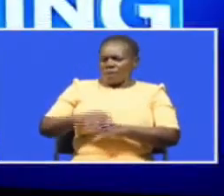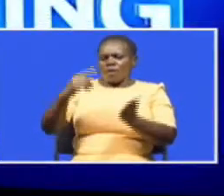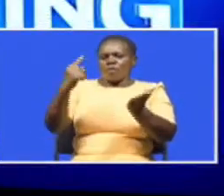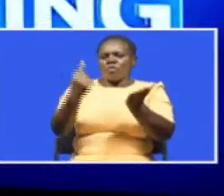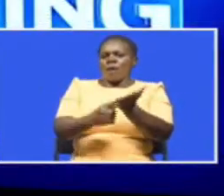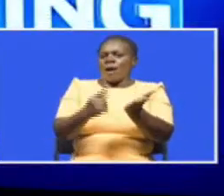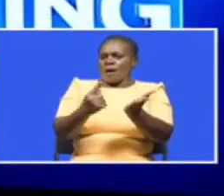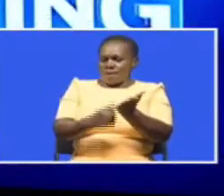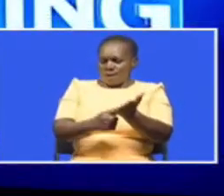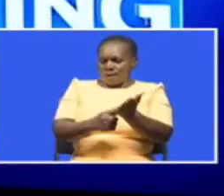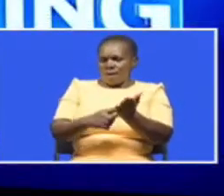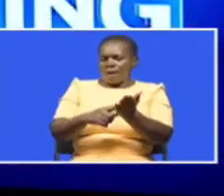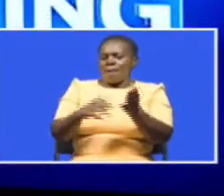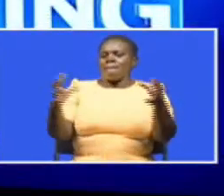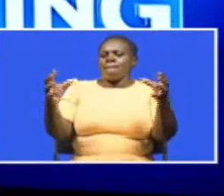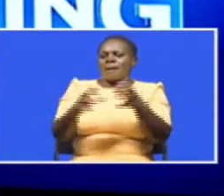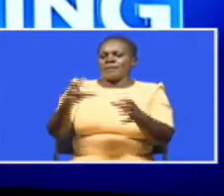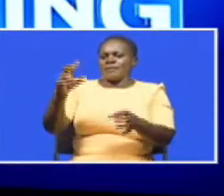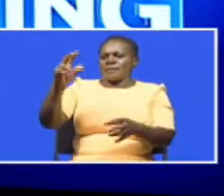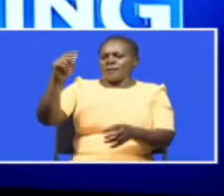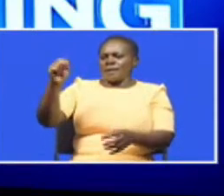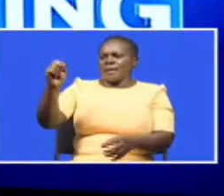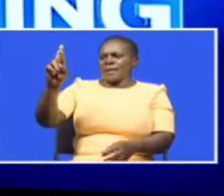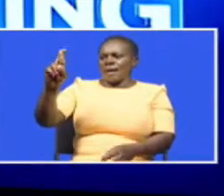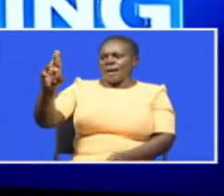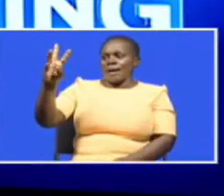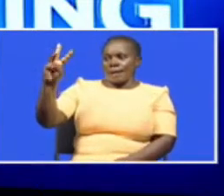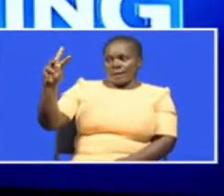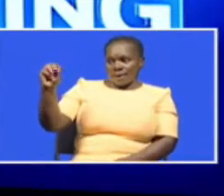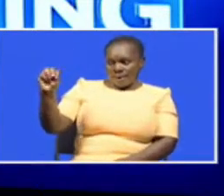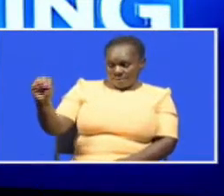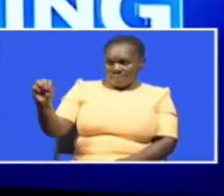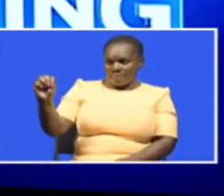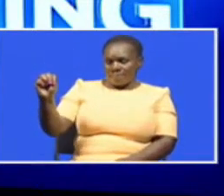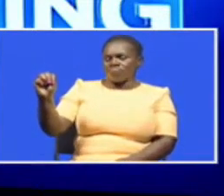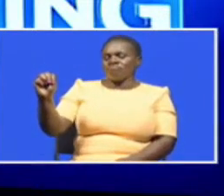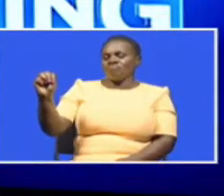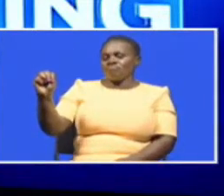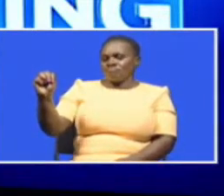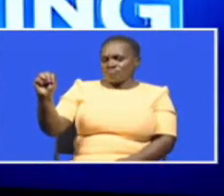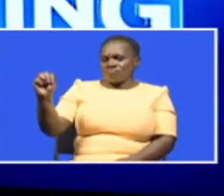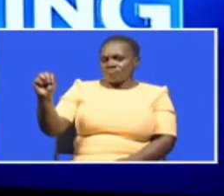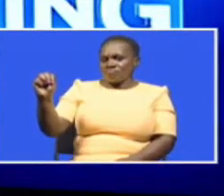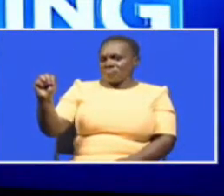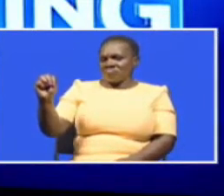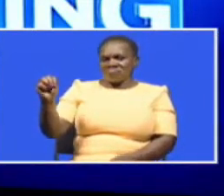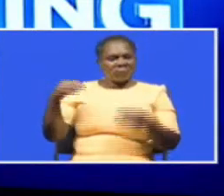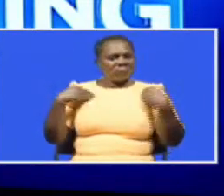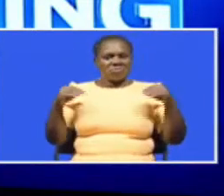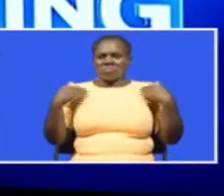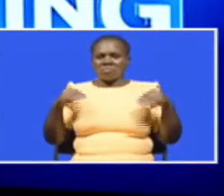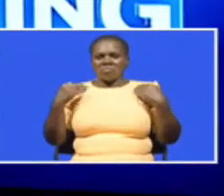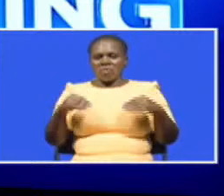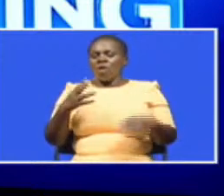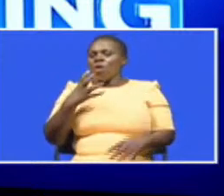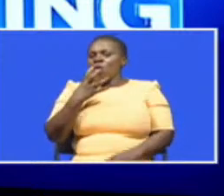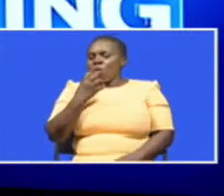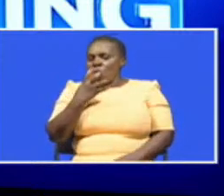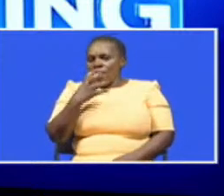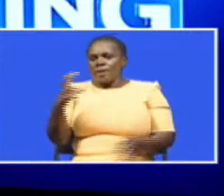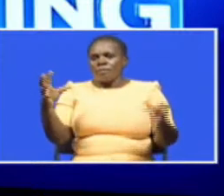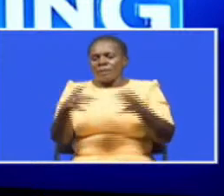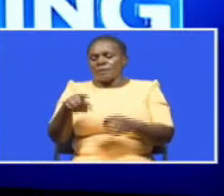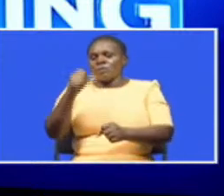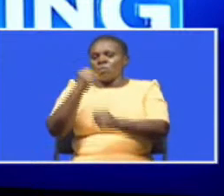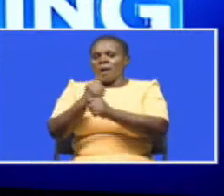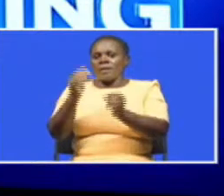Uganda's national ruling party, National Resistance Movement, also known as NRM, has rebutted claims by ODM party that